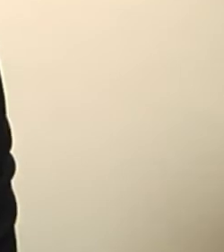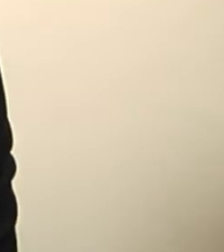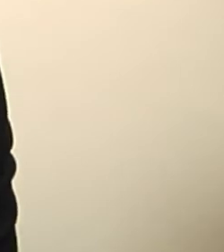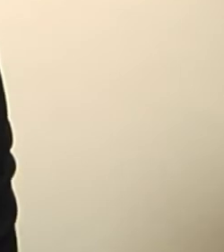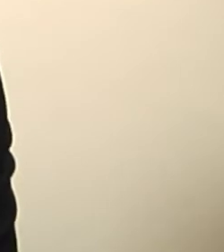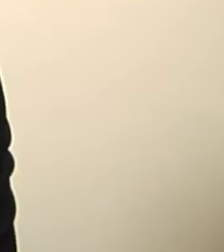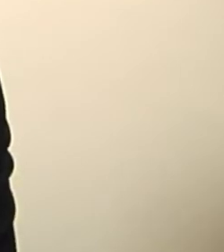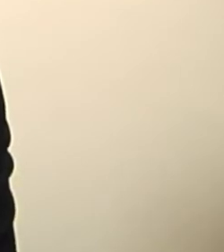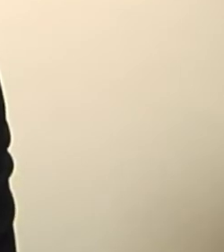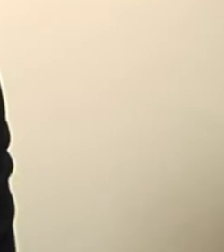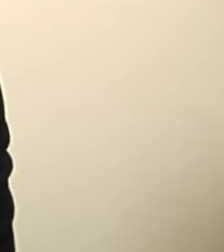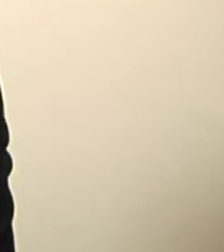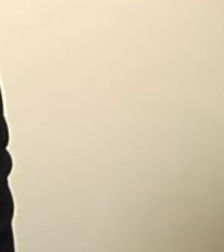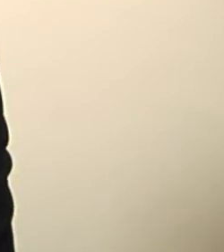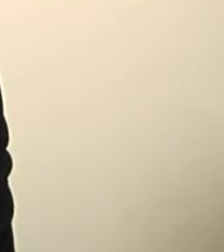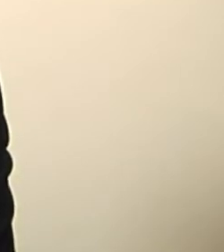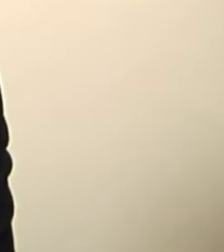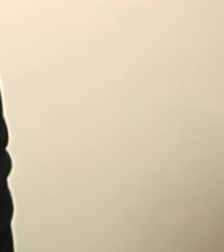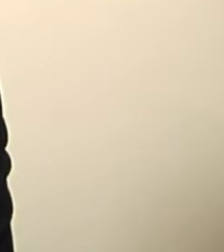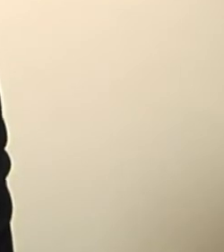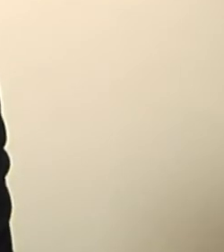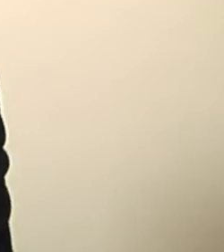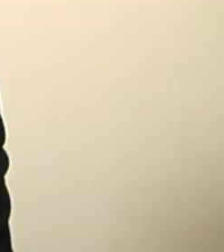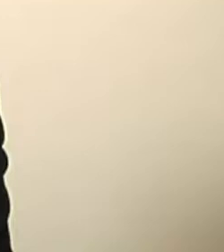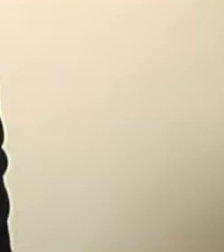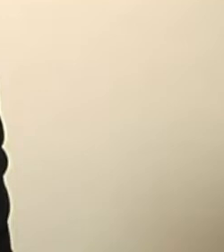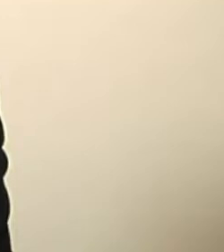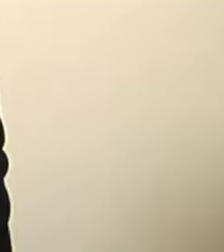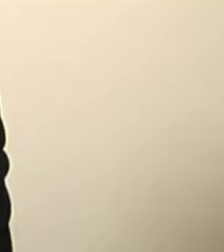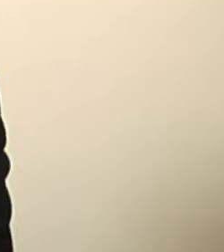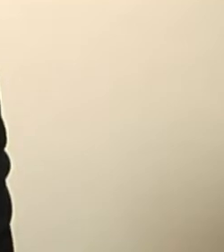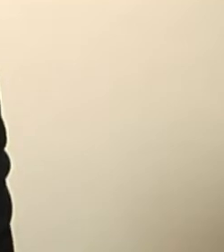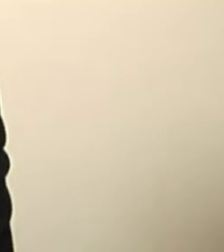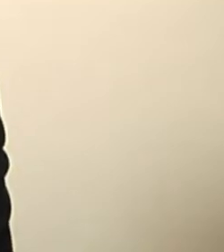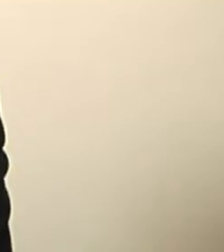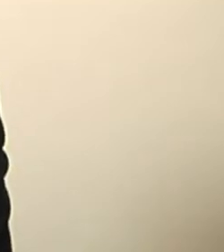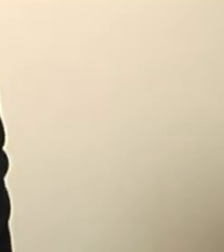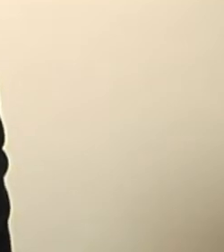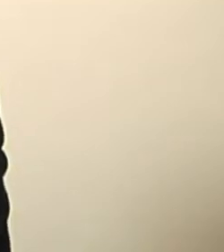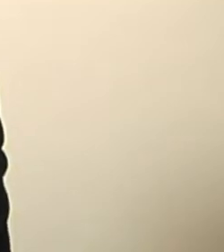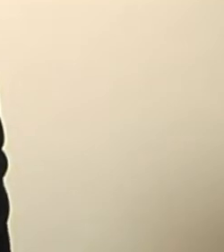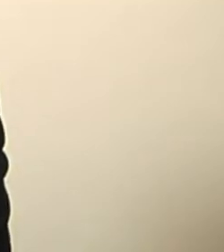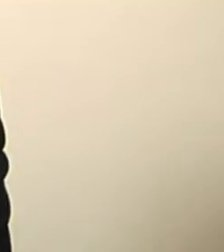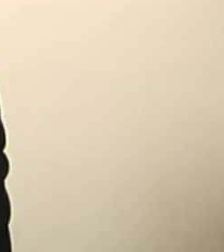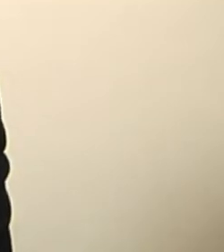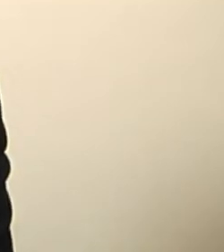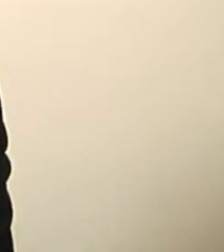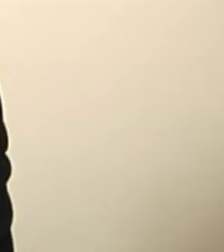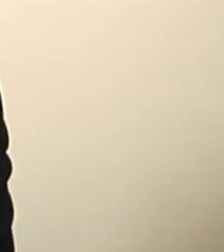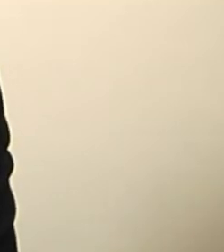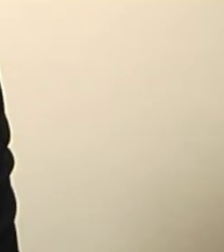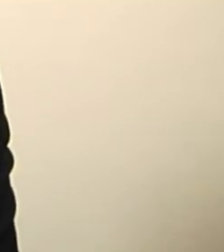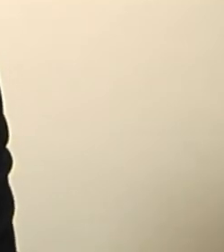Bodies, the Election Commission of India, represented by Mr. Rajiv